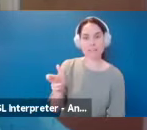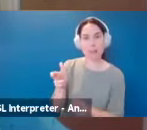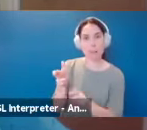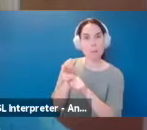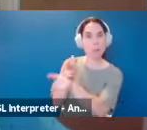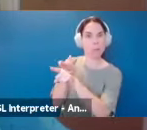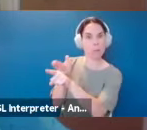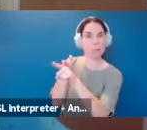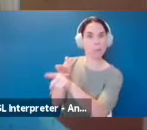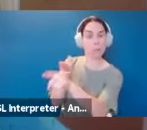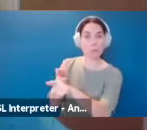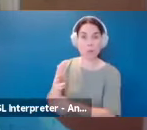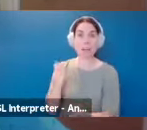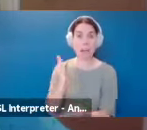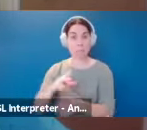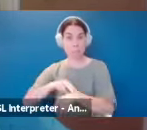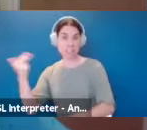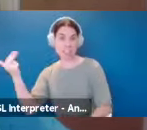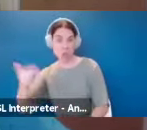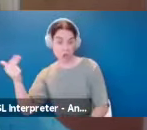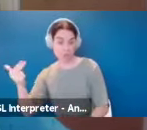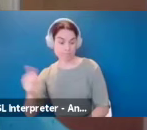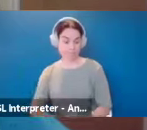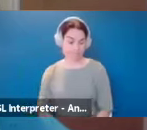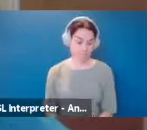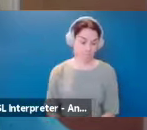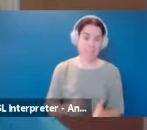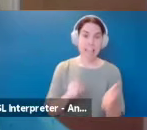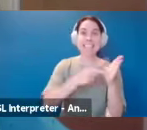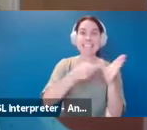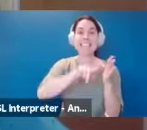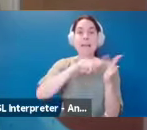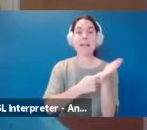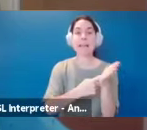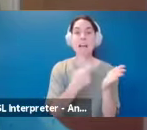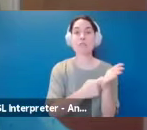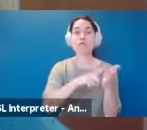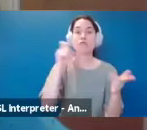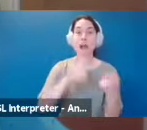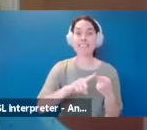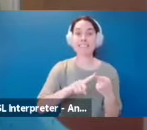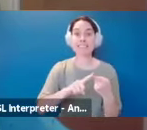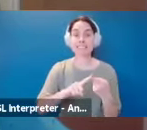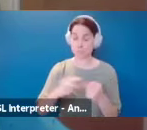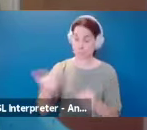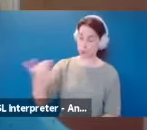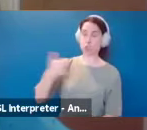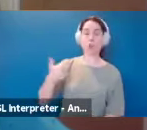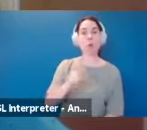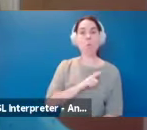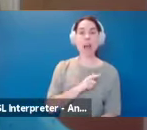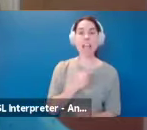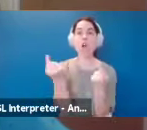Tamir Rice, 12 years old, shot dead for waving a toy gun. 2014, John